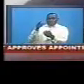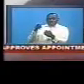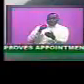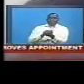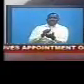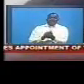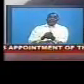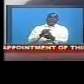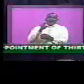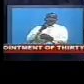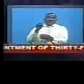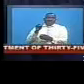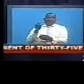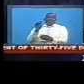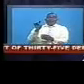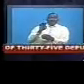Dr. Bawumia that